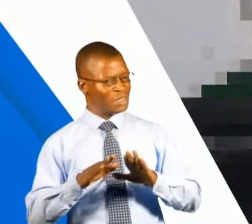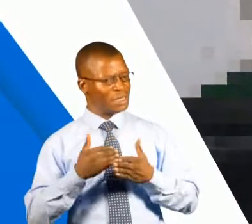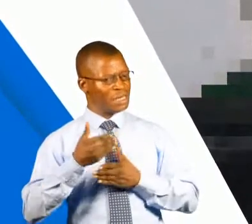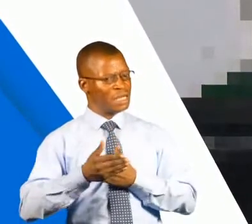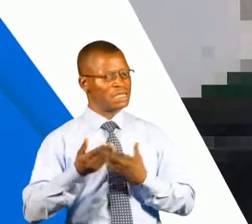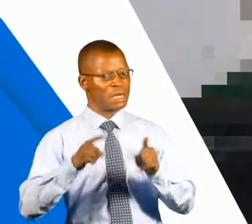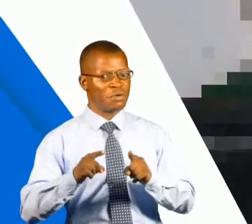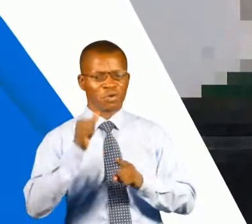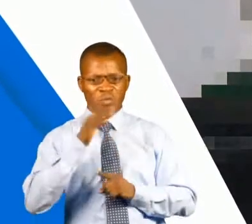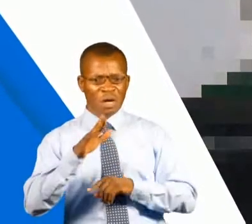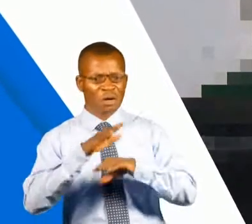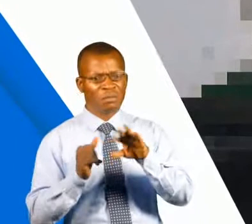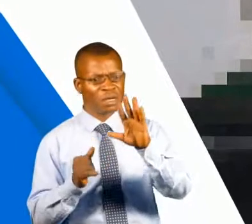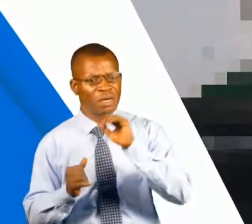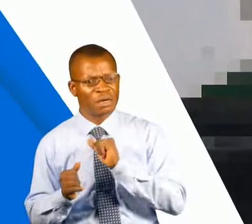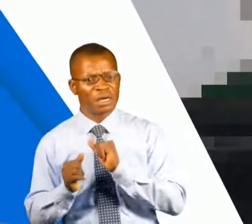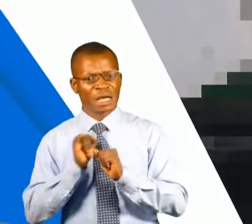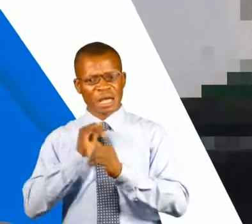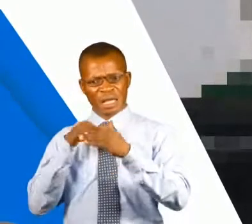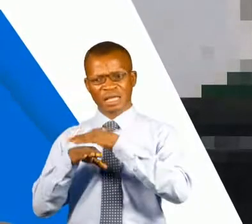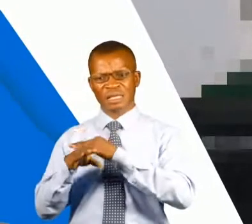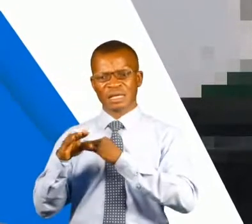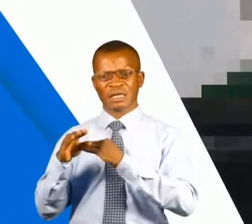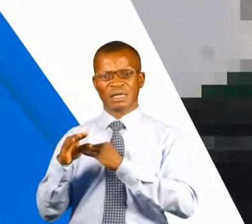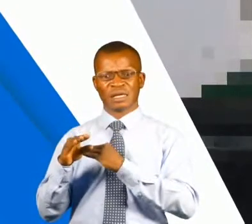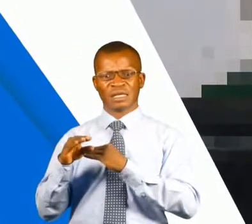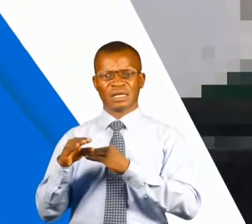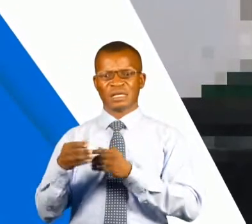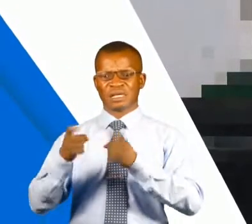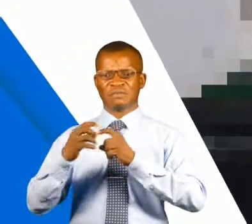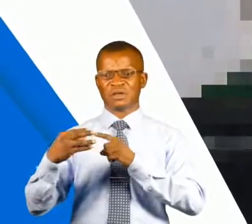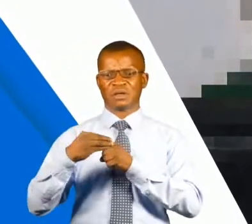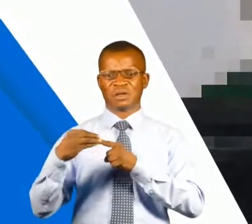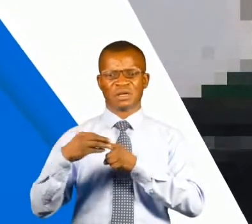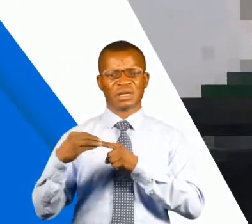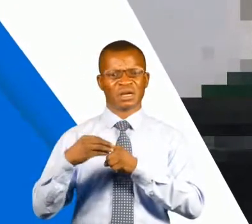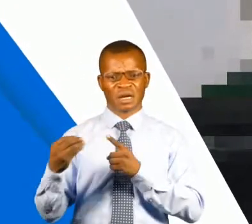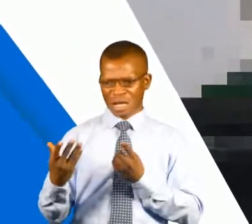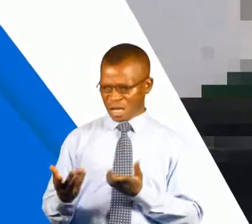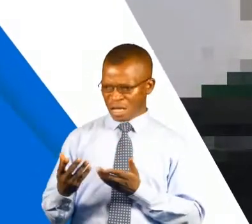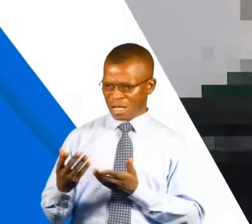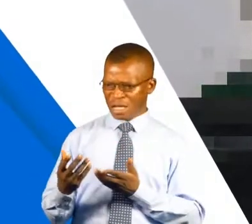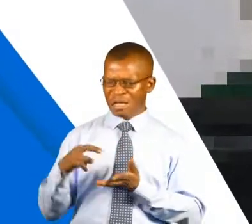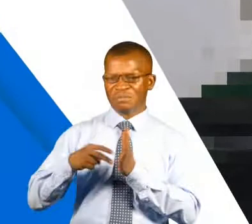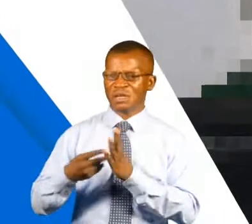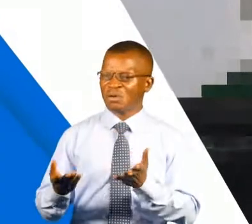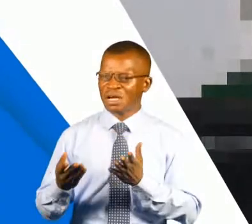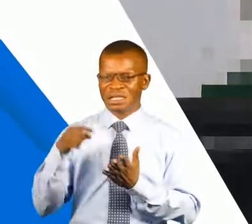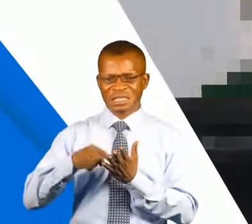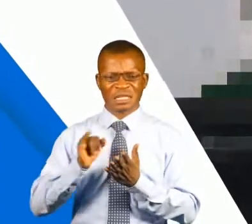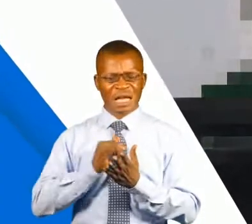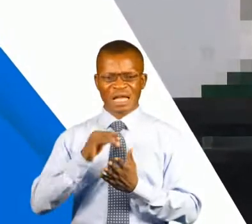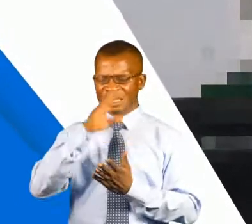I should relax. The next thing, woman call me, and I enter inside. He give me condom and cleanliness. I say, what is the meaning of this? This